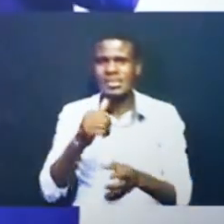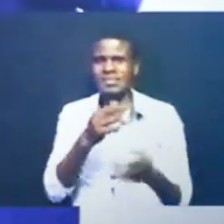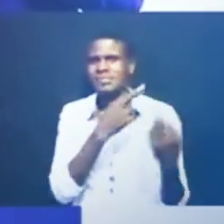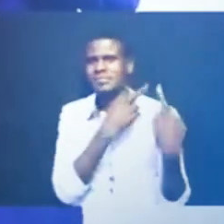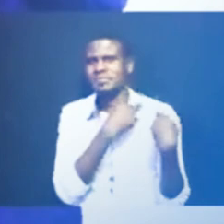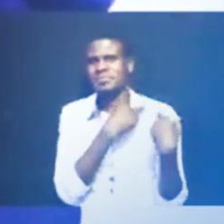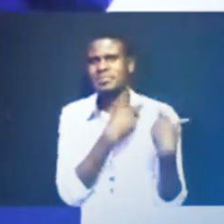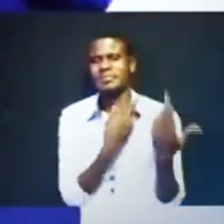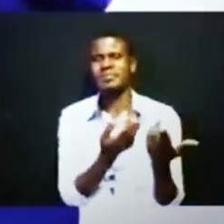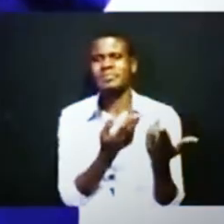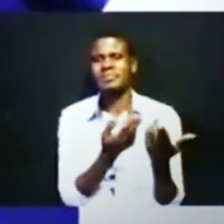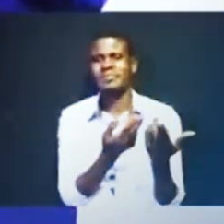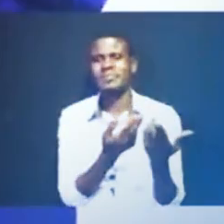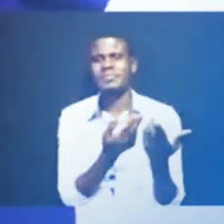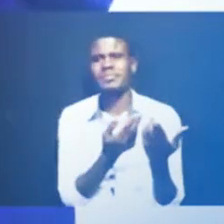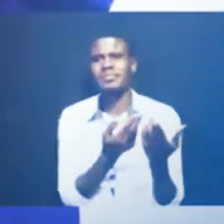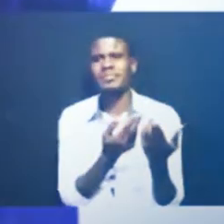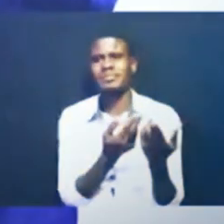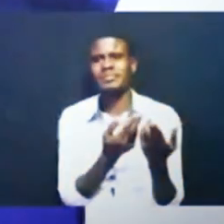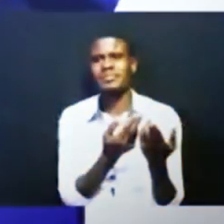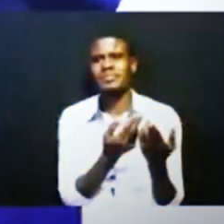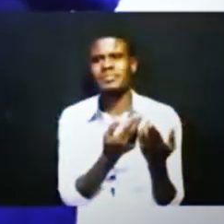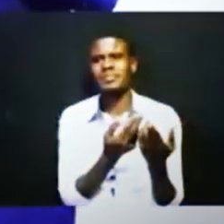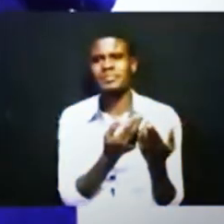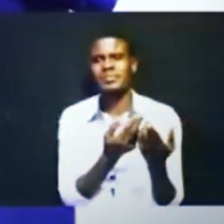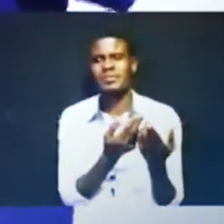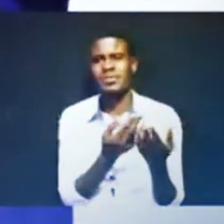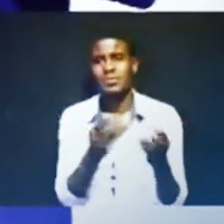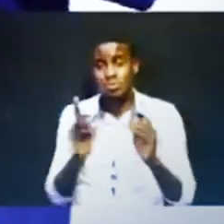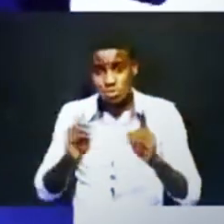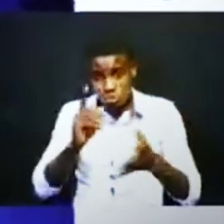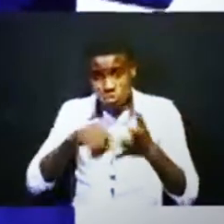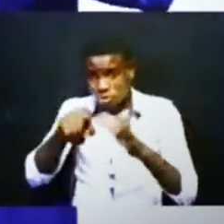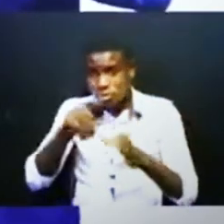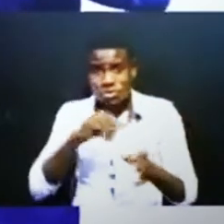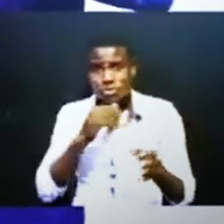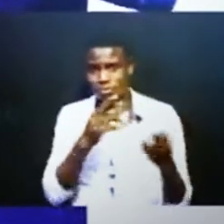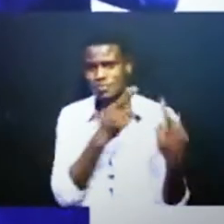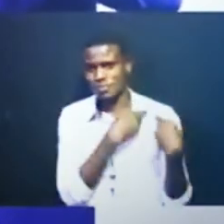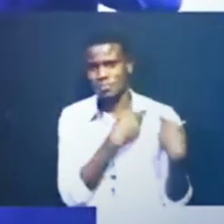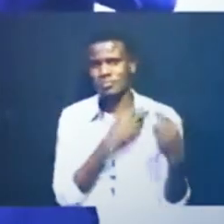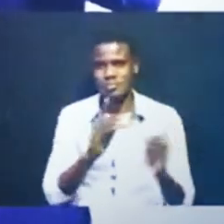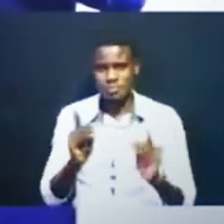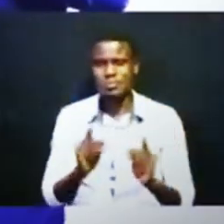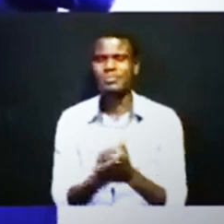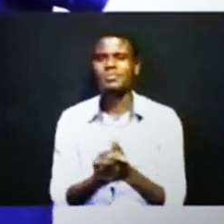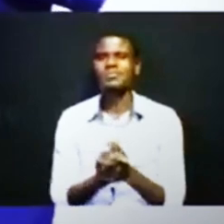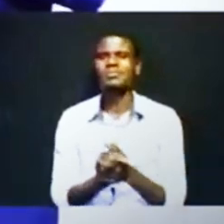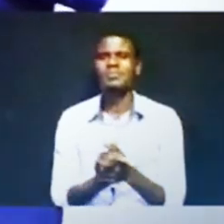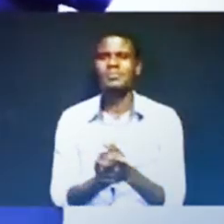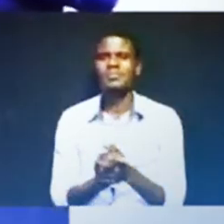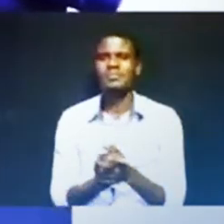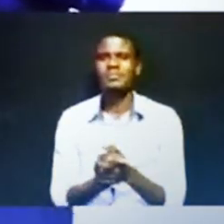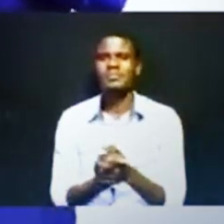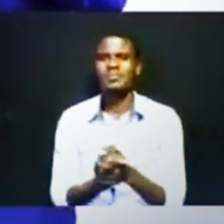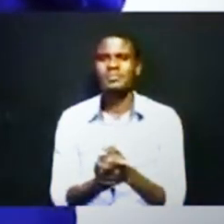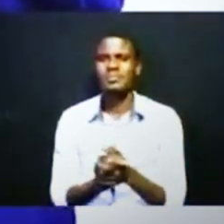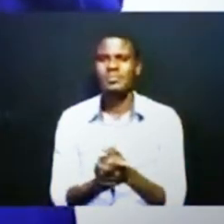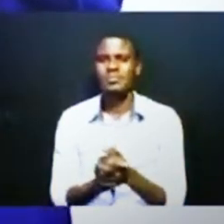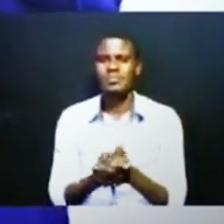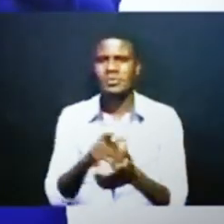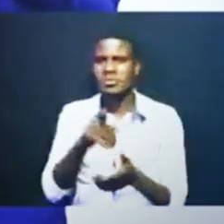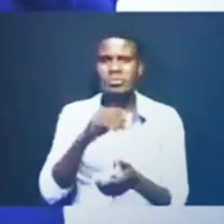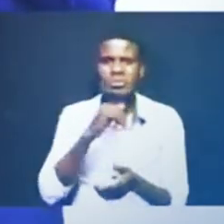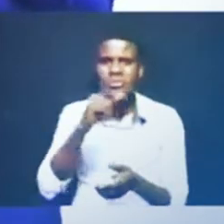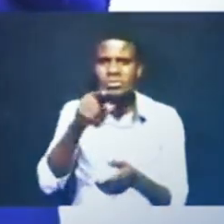kasa na kirese en kirese ye nia eye wasede enko nemom ye de ye papa de sesa we. It is not your duty to turn